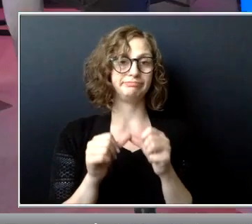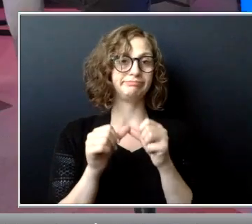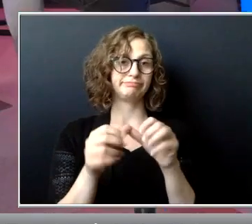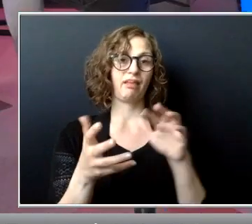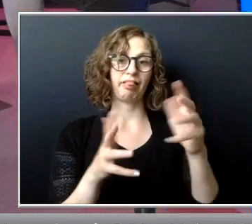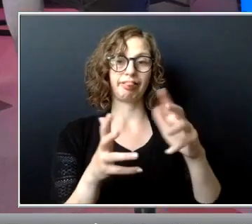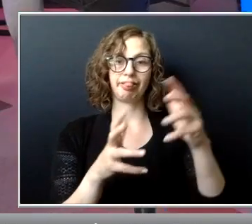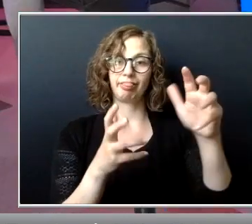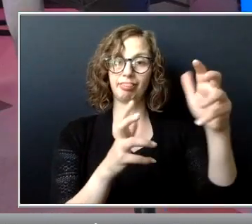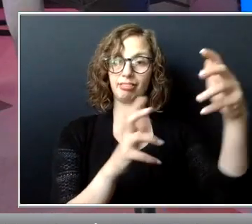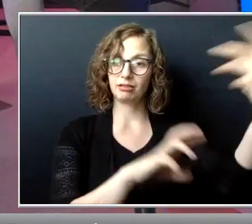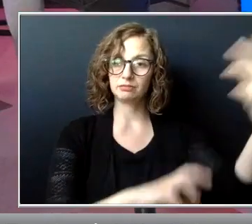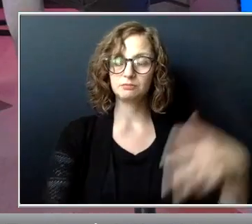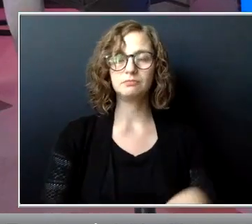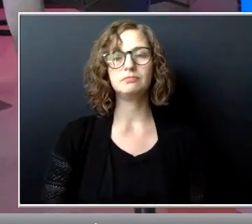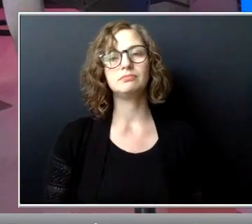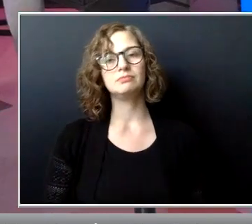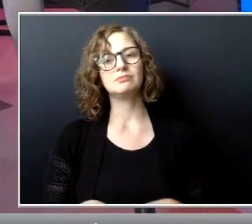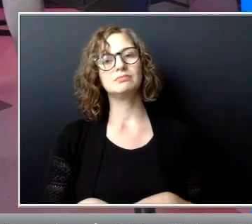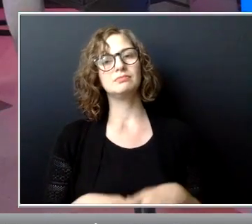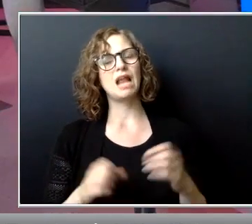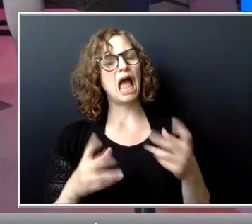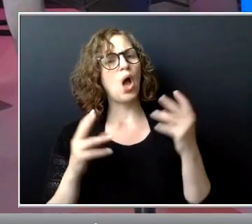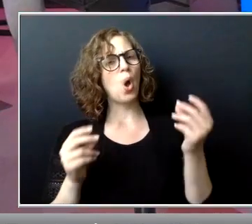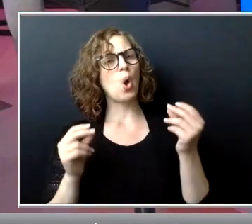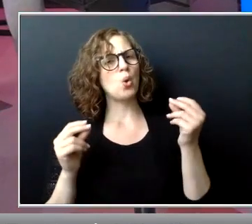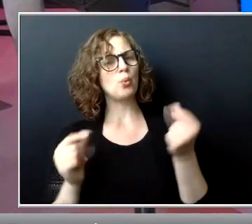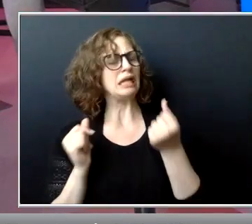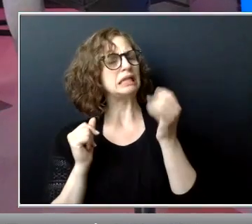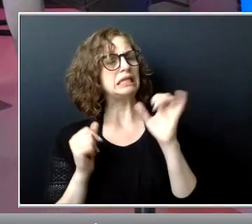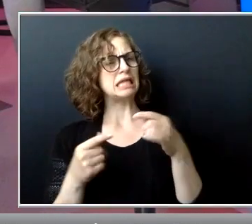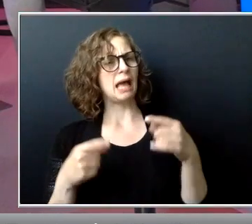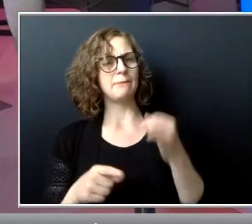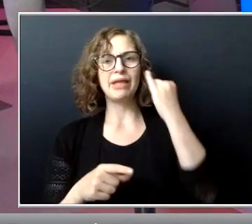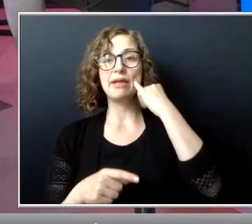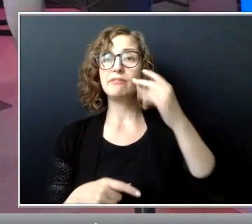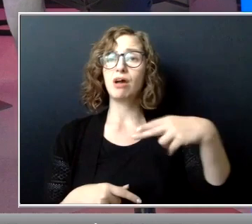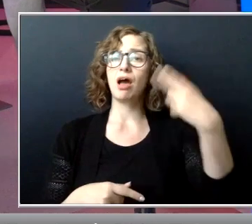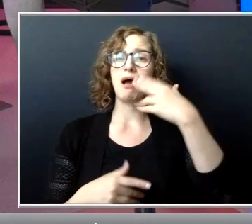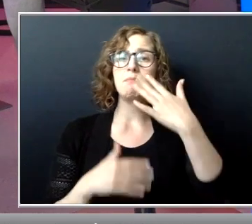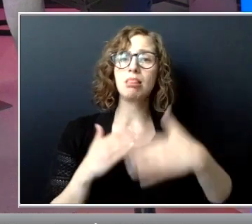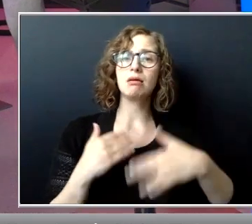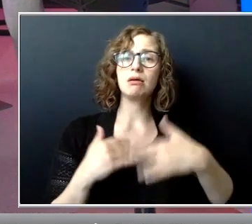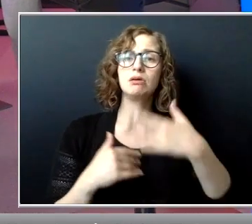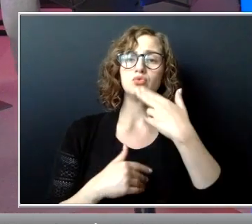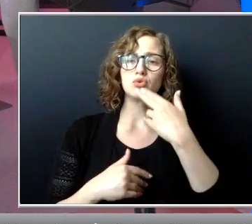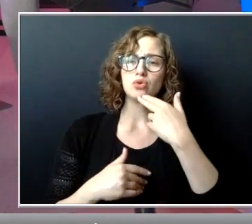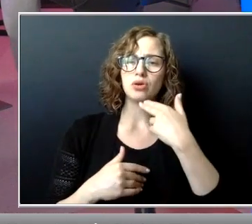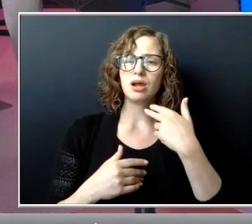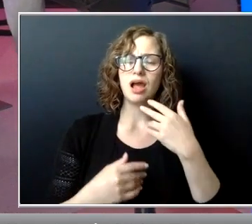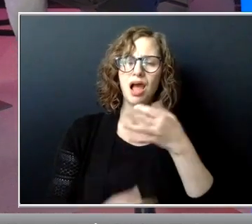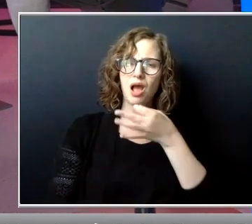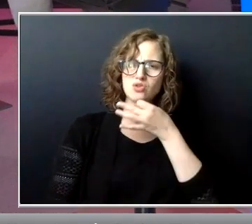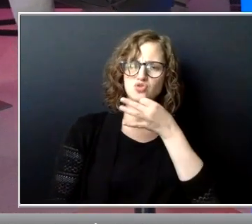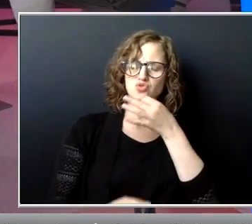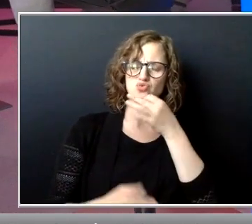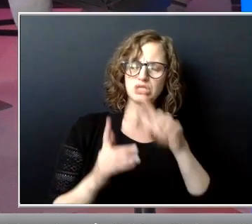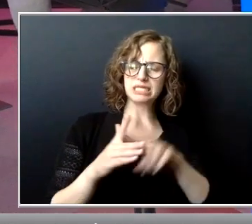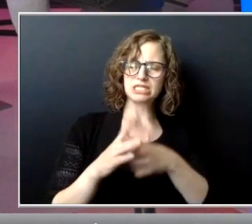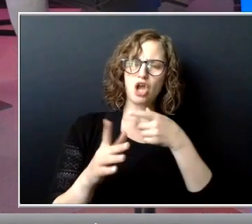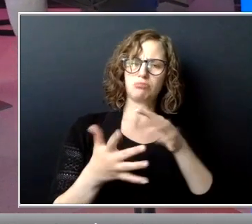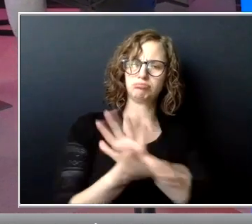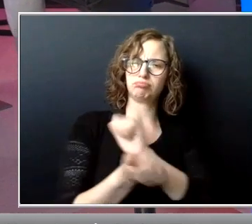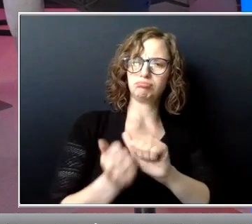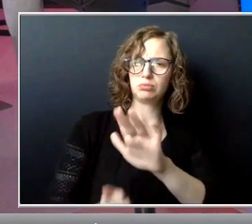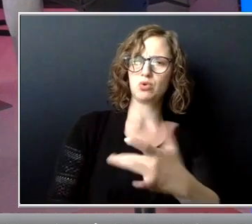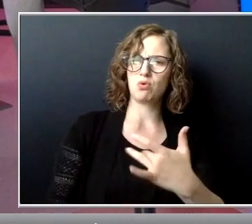How quickly does it happen? If you have high blood sugar, how quickly does the damage to your heart set in? I